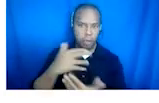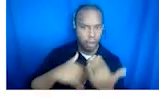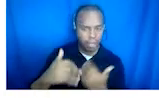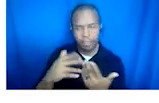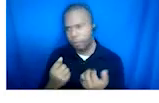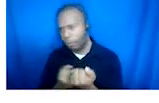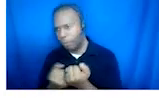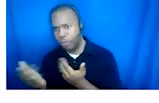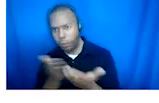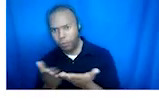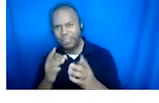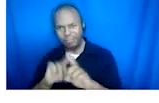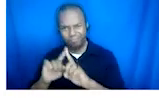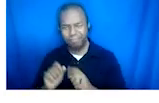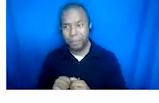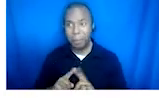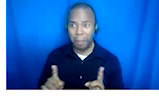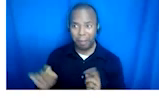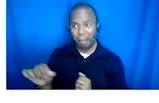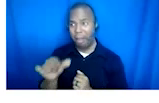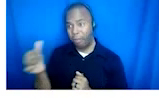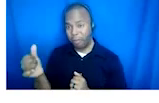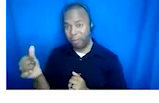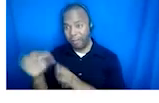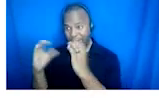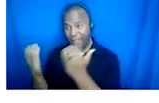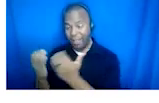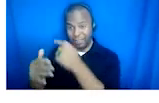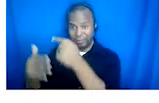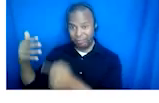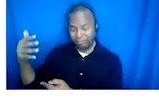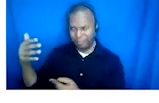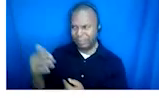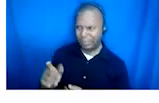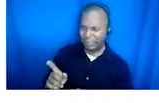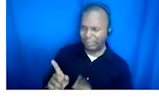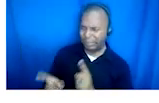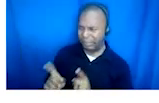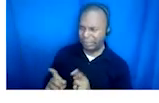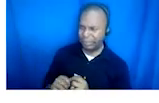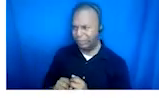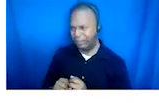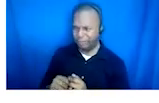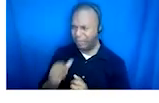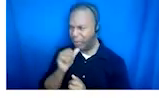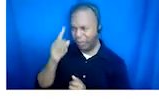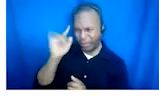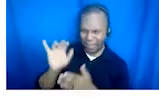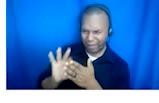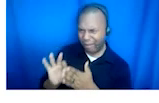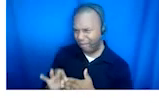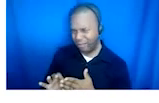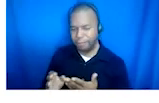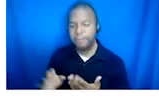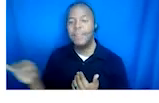support services, got it. The ones that are like, well, I don't know, I'm not sure if that counts, just like grading a